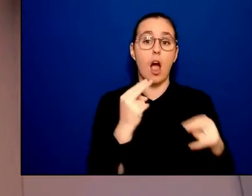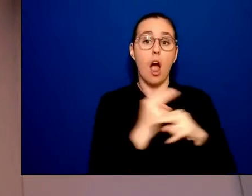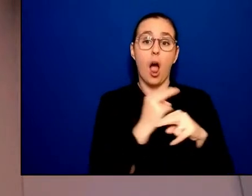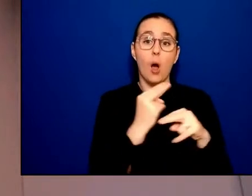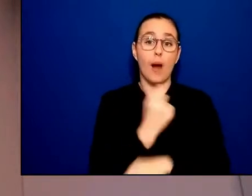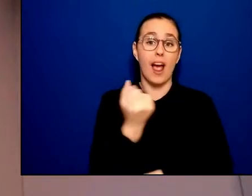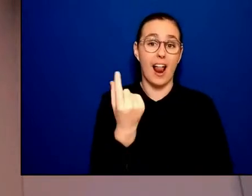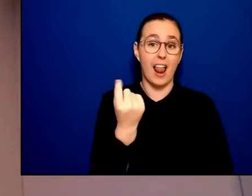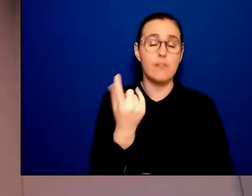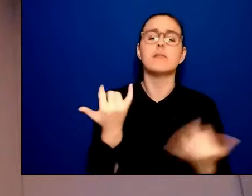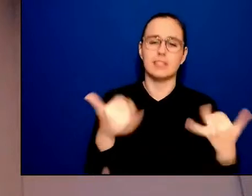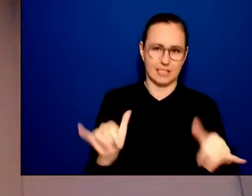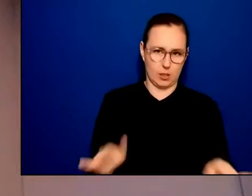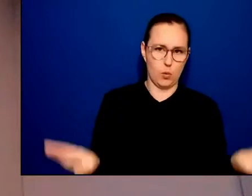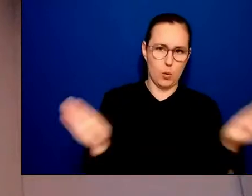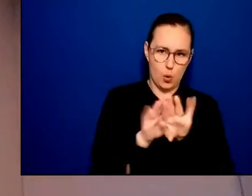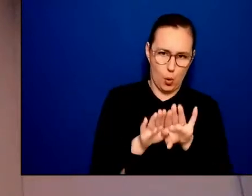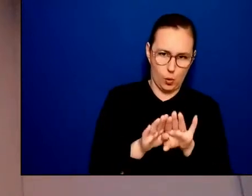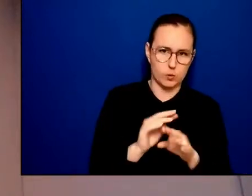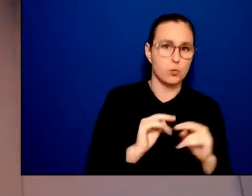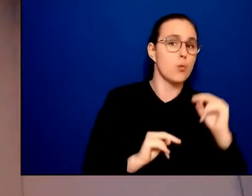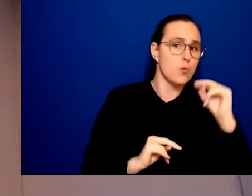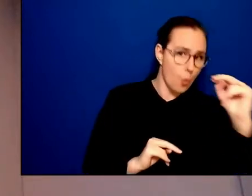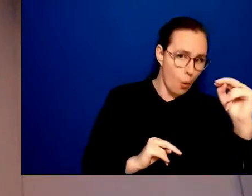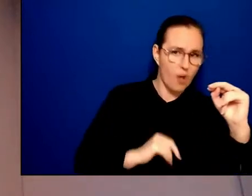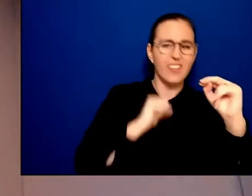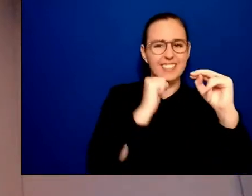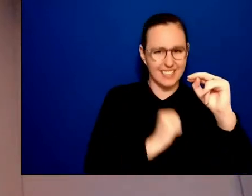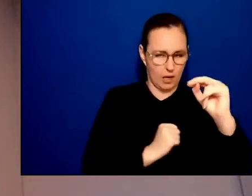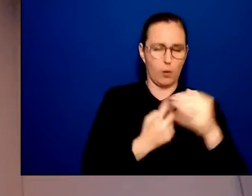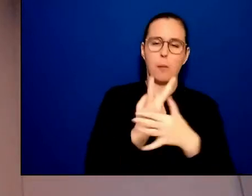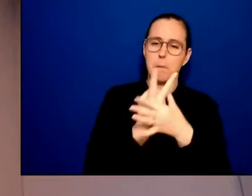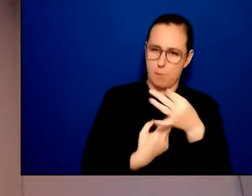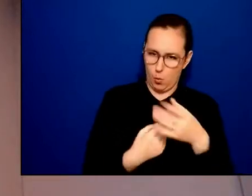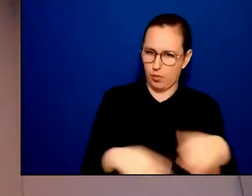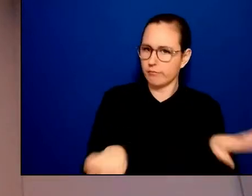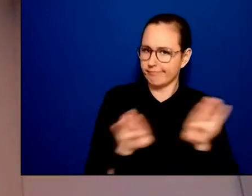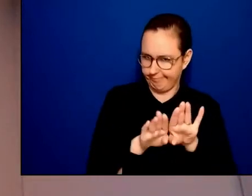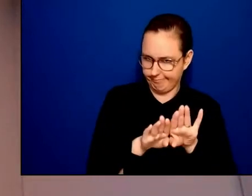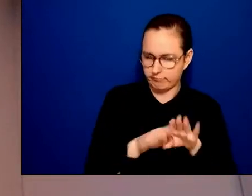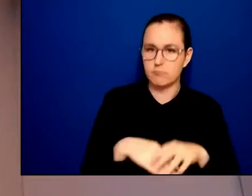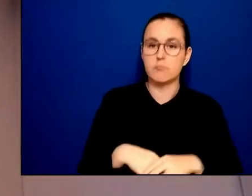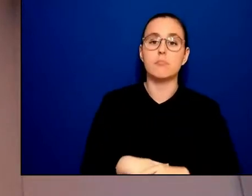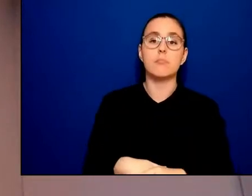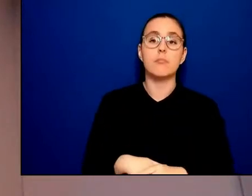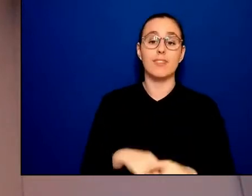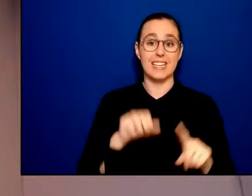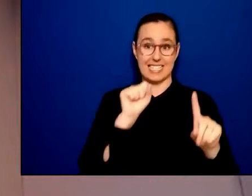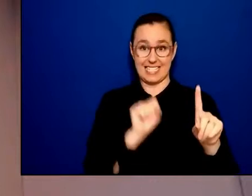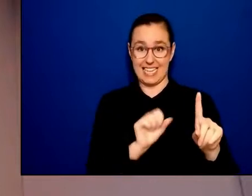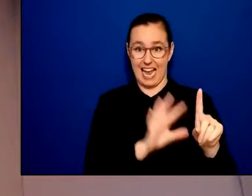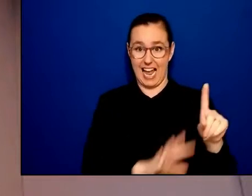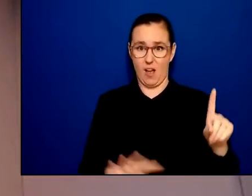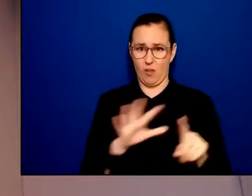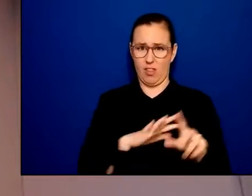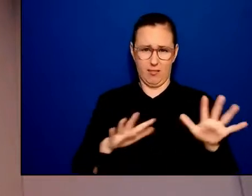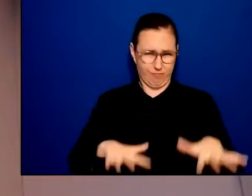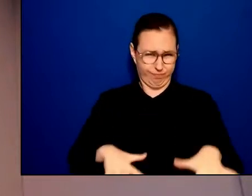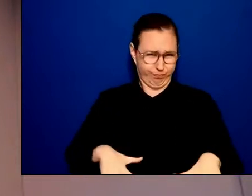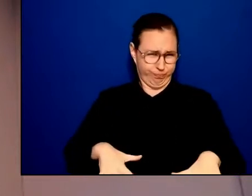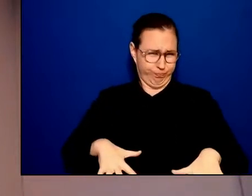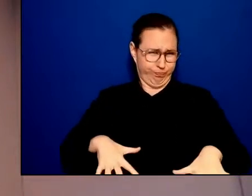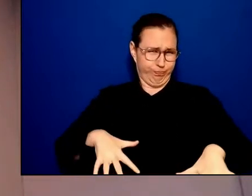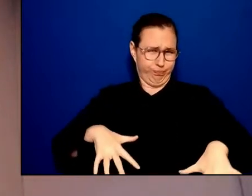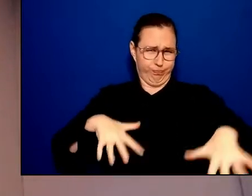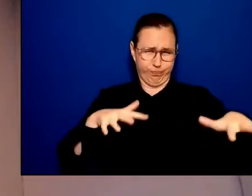Highway 1. South of Highway 1, extreme flooding, and north of Highway 1, we have some significant warping of the road as a